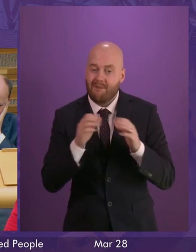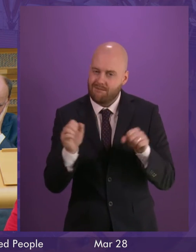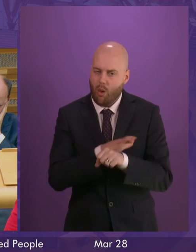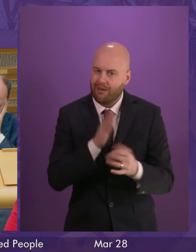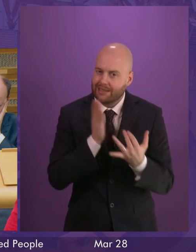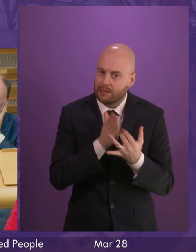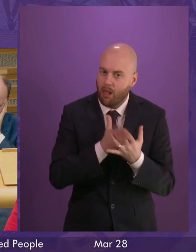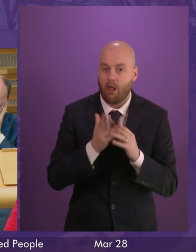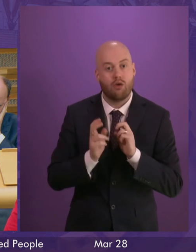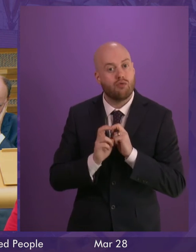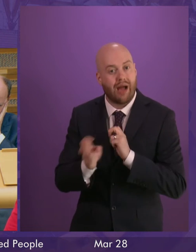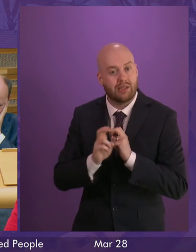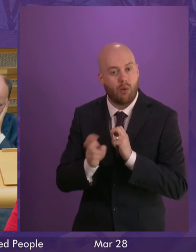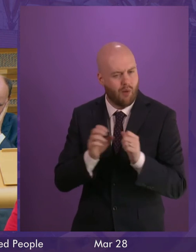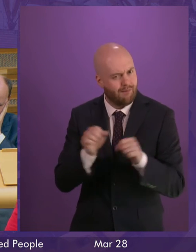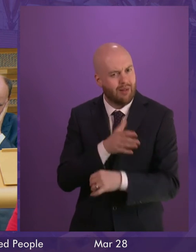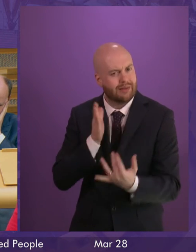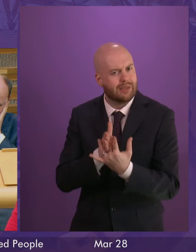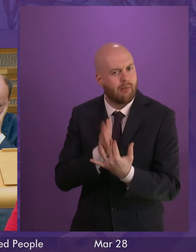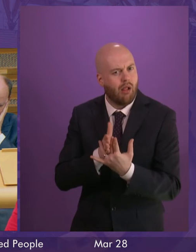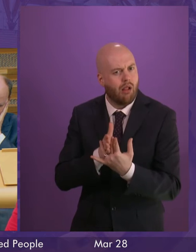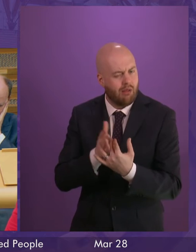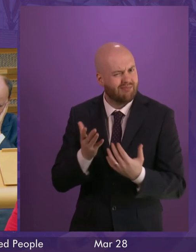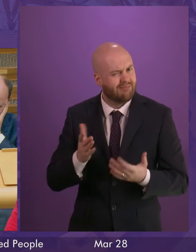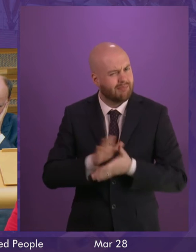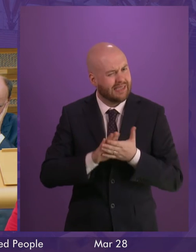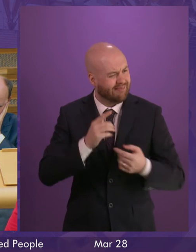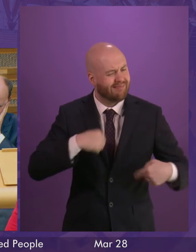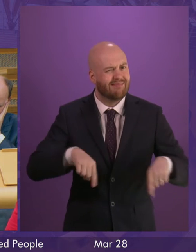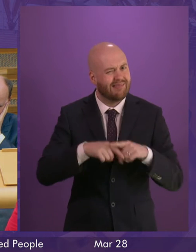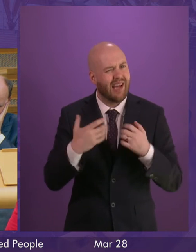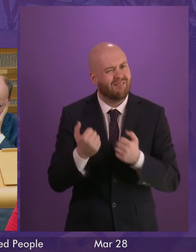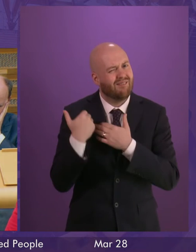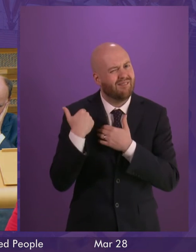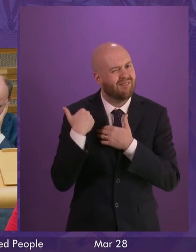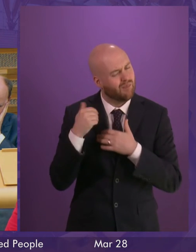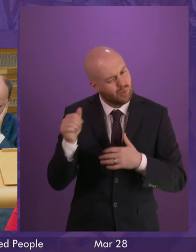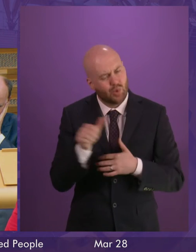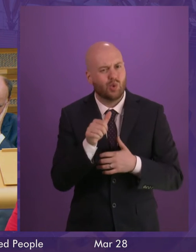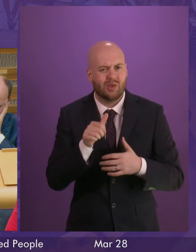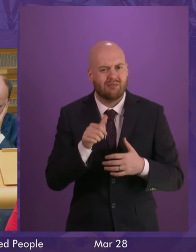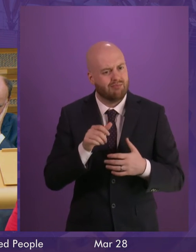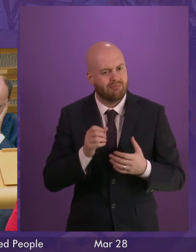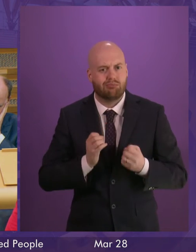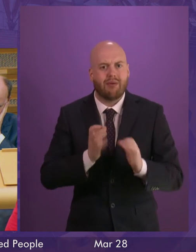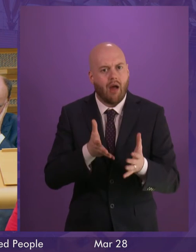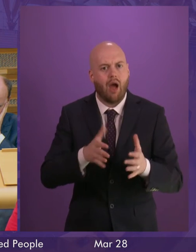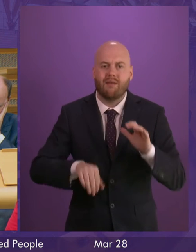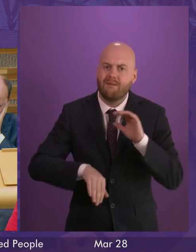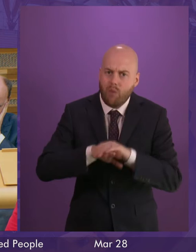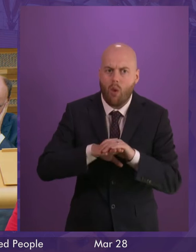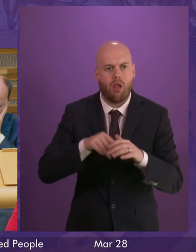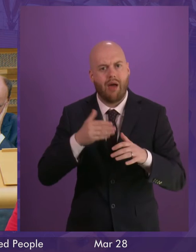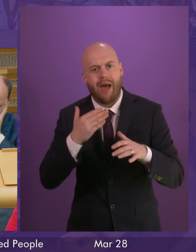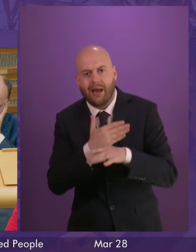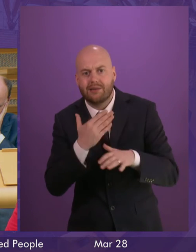everything that it can to ensure that people with disabilities have full and active participation in all aspects of public